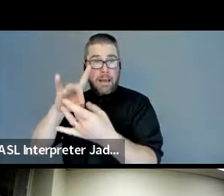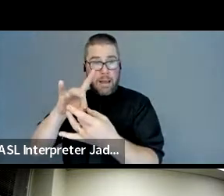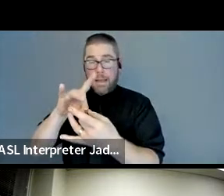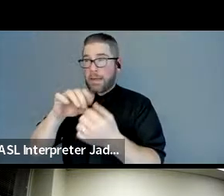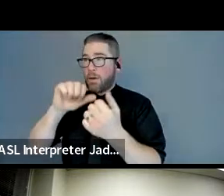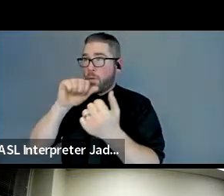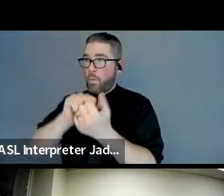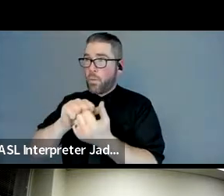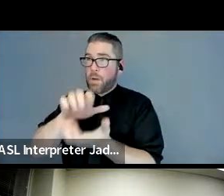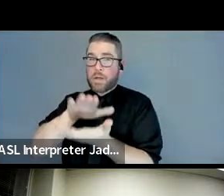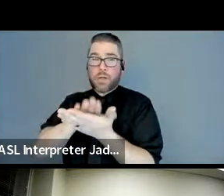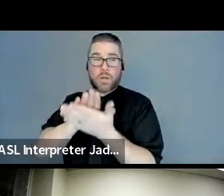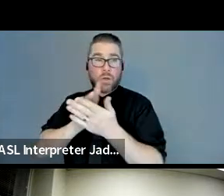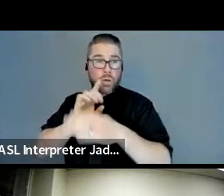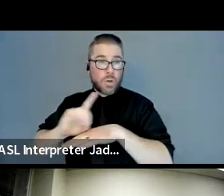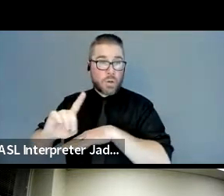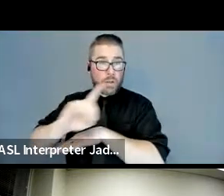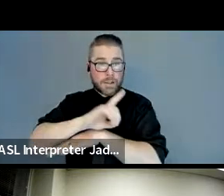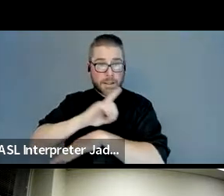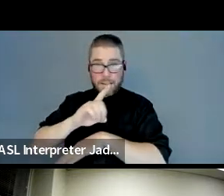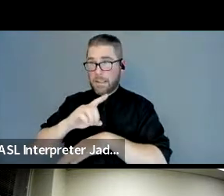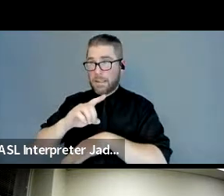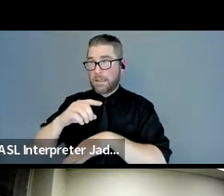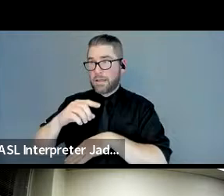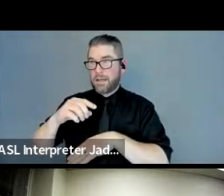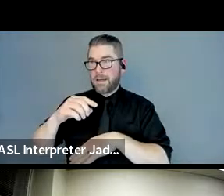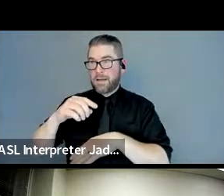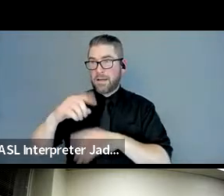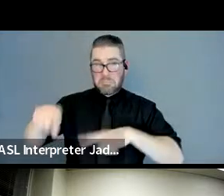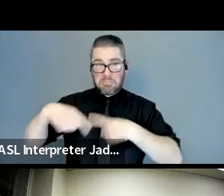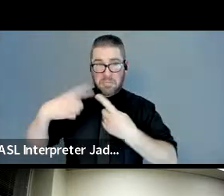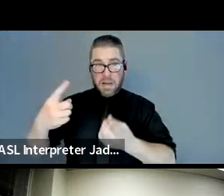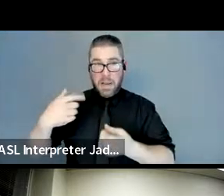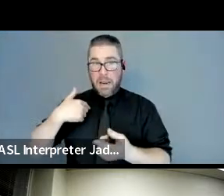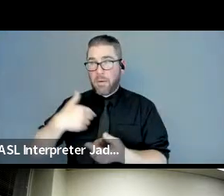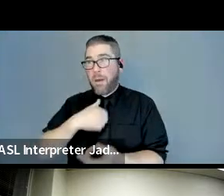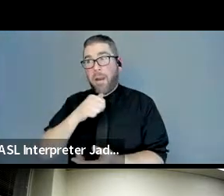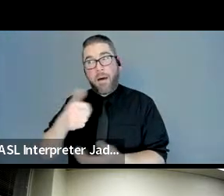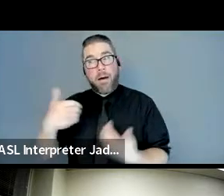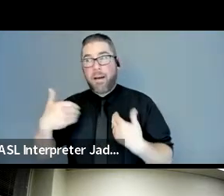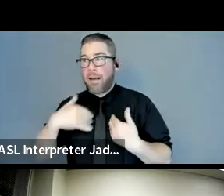that opportunity. And so far, they're the only ones that have taken advantage of this measure.